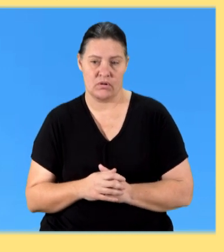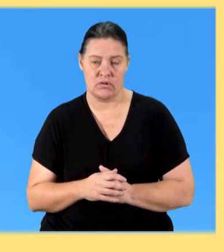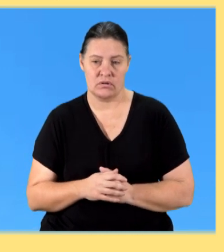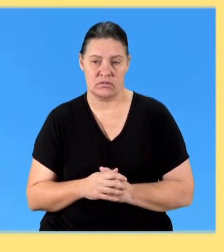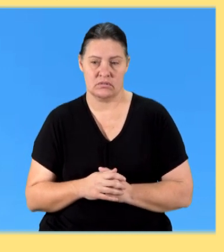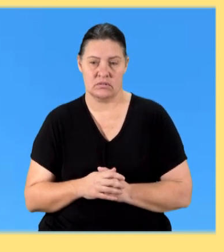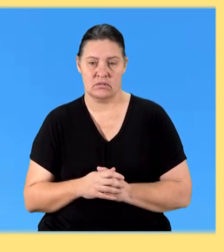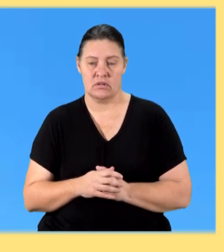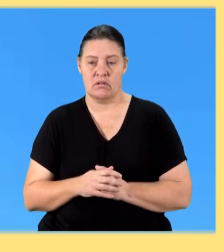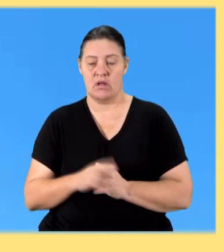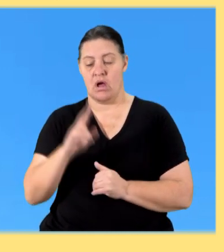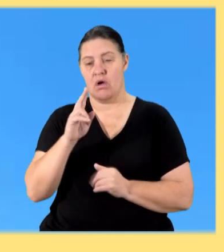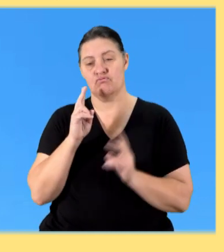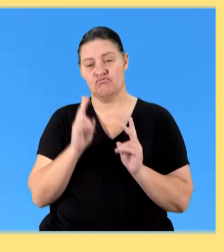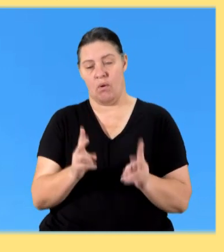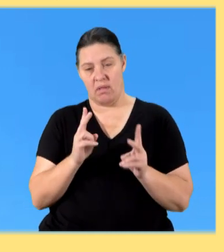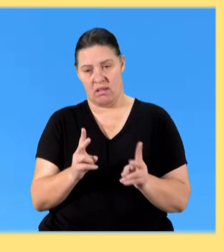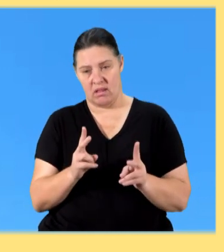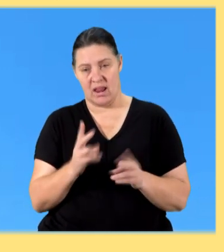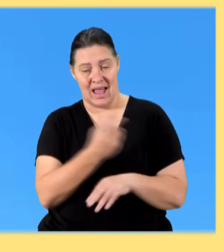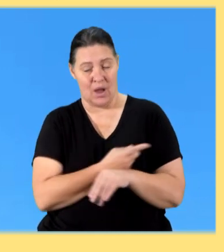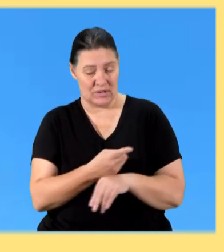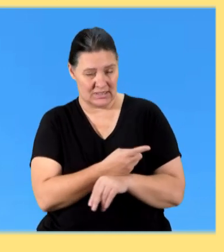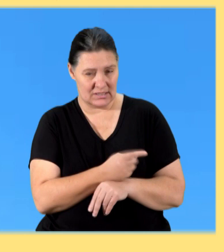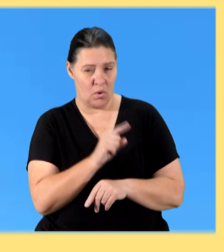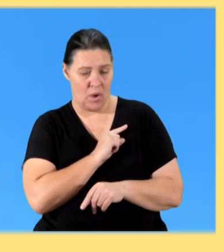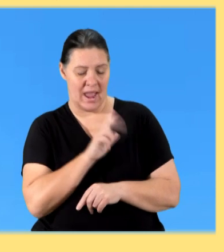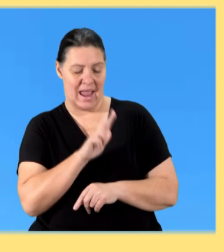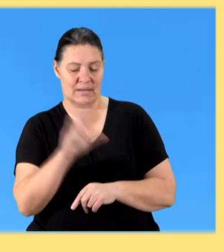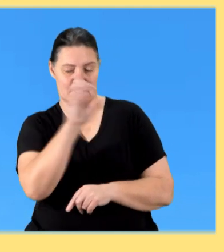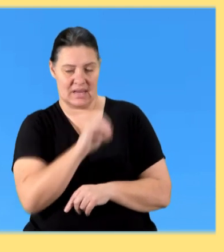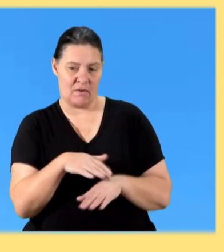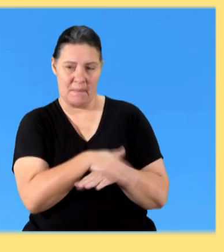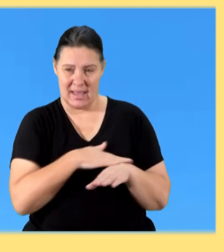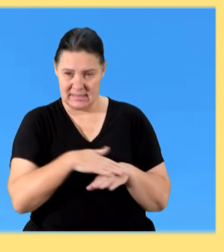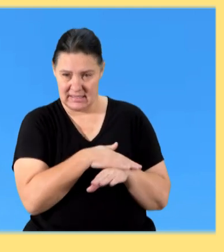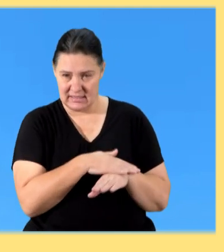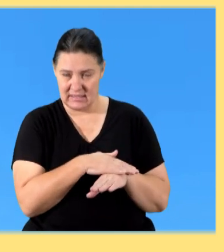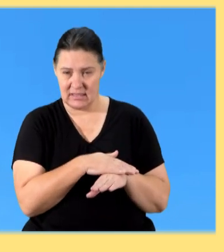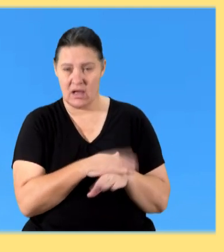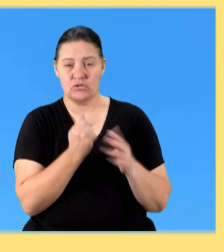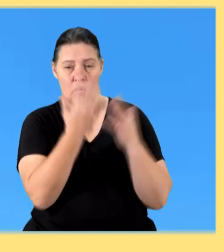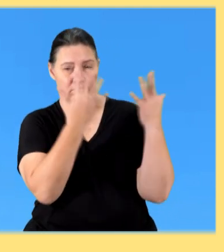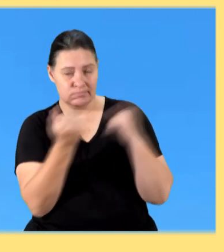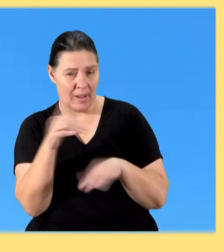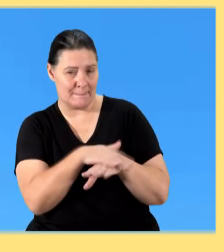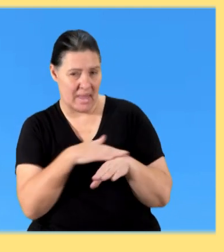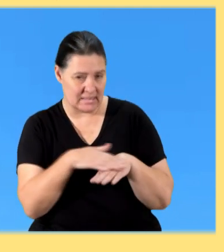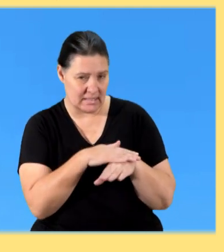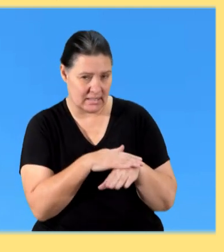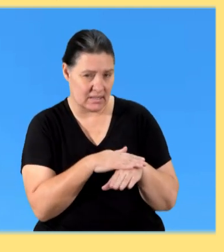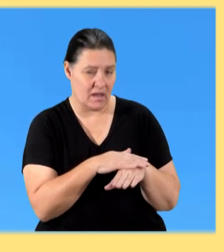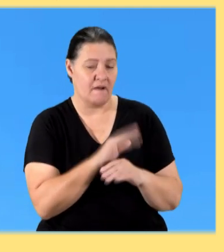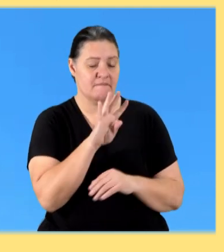took the normal hours because it is 8% of basic. So we had to calculate our basic where we took